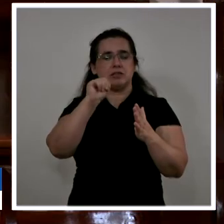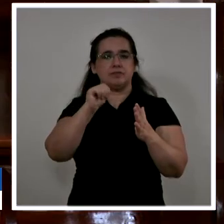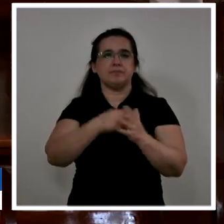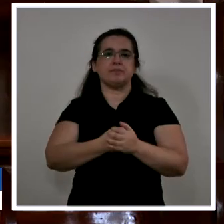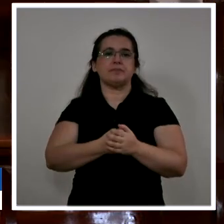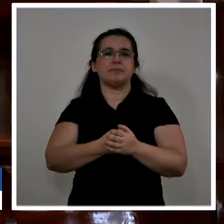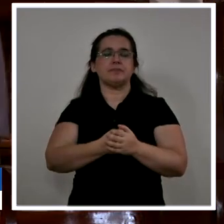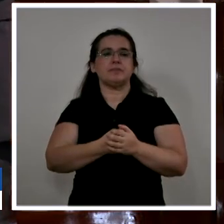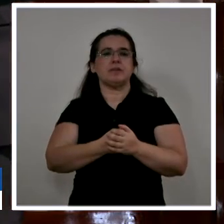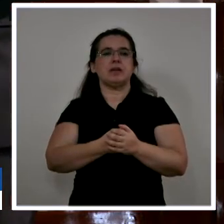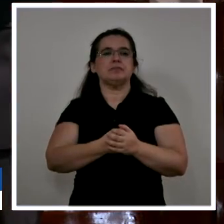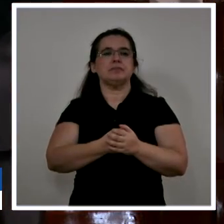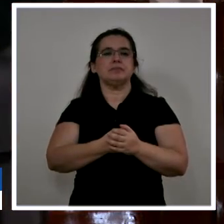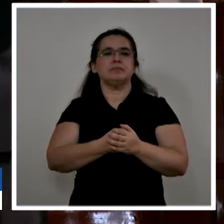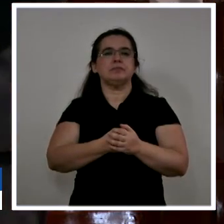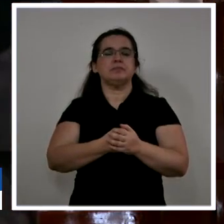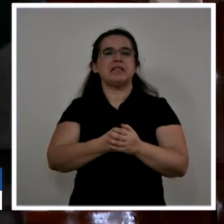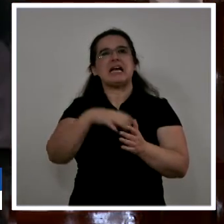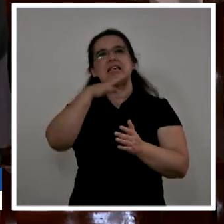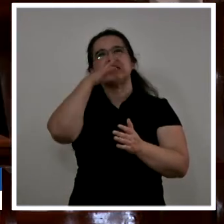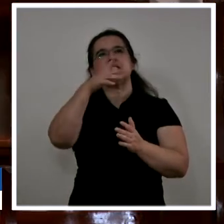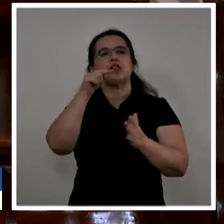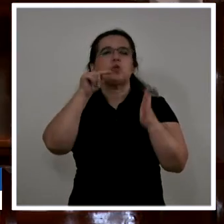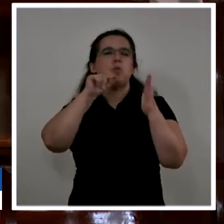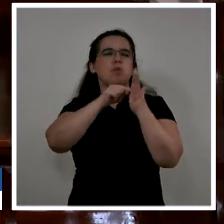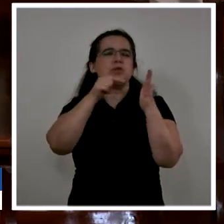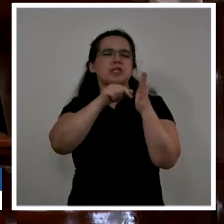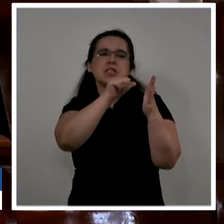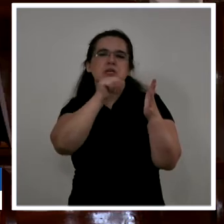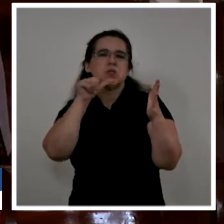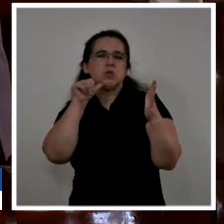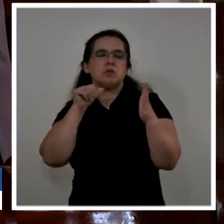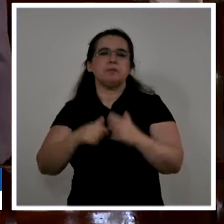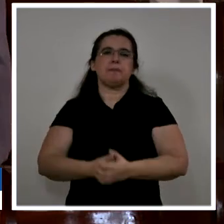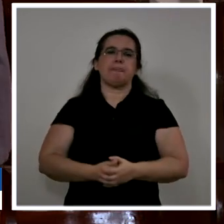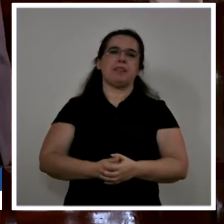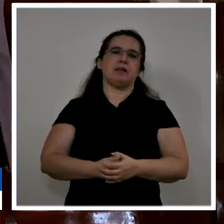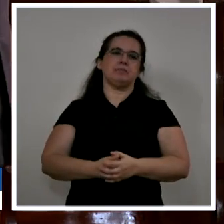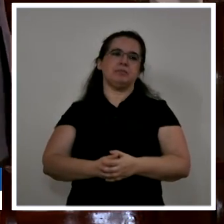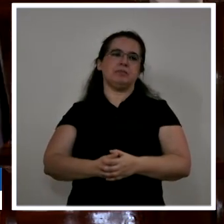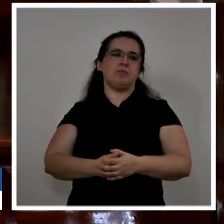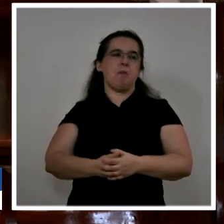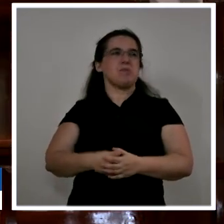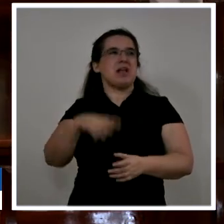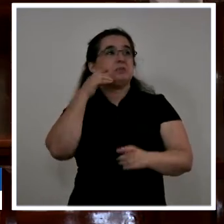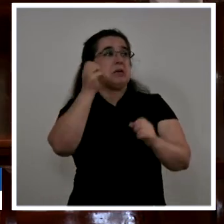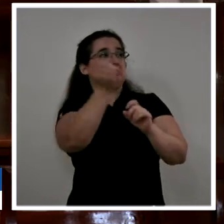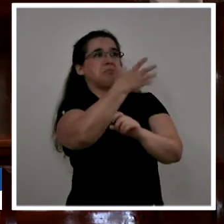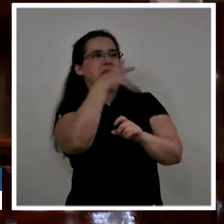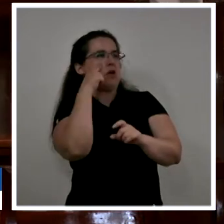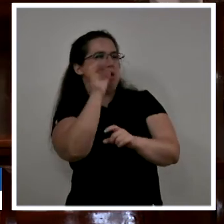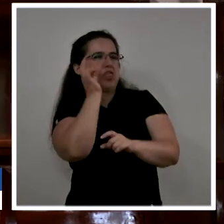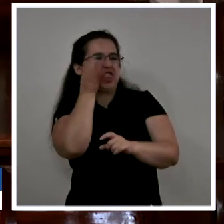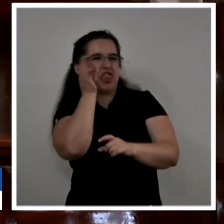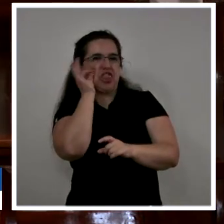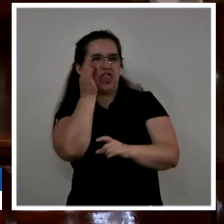blue dot, que falava do pontinho azul, which you cannot see very well on your screen, que nem se consegue ver no ecrã. Remember,